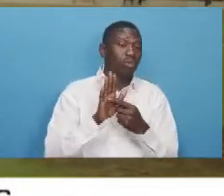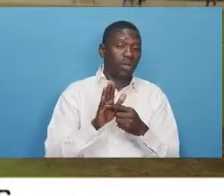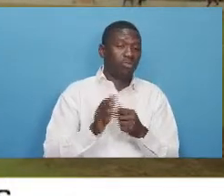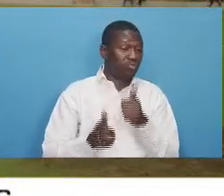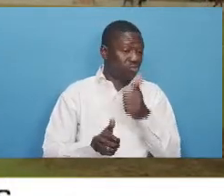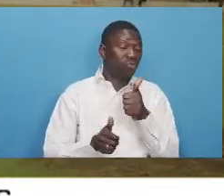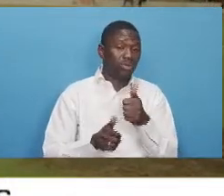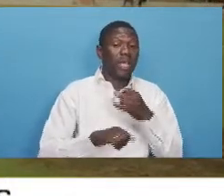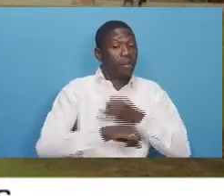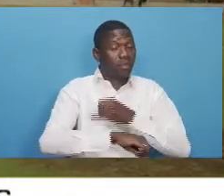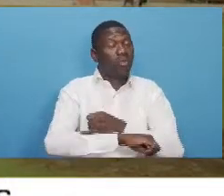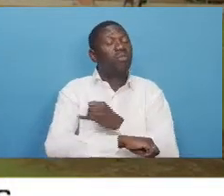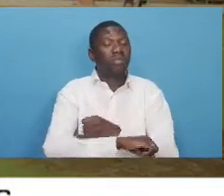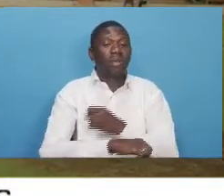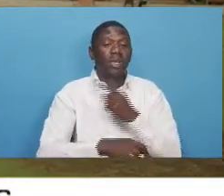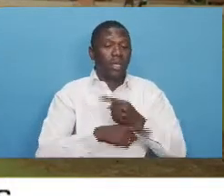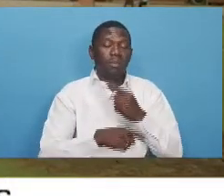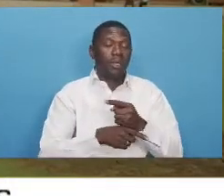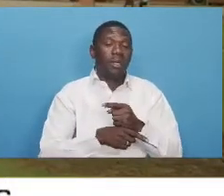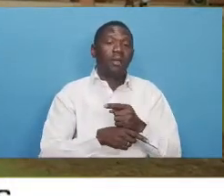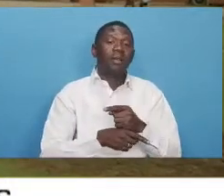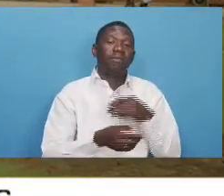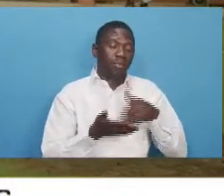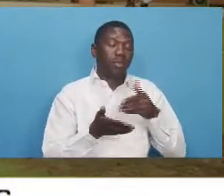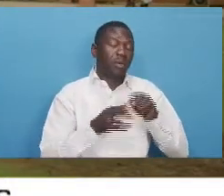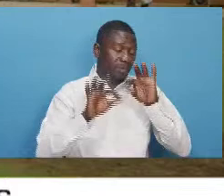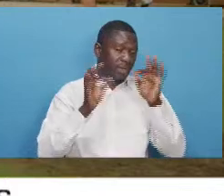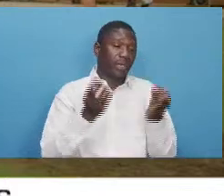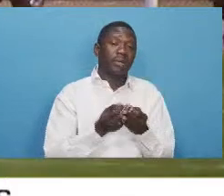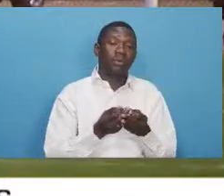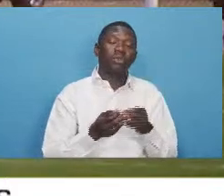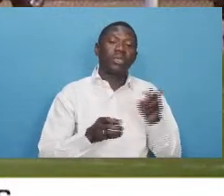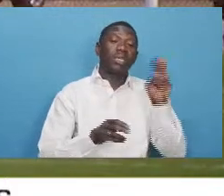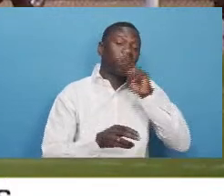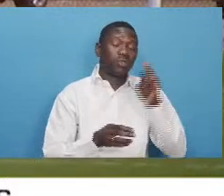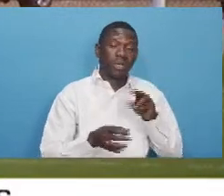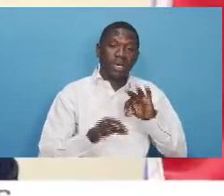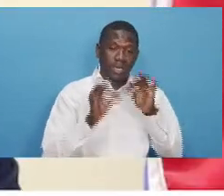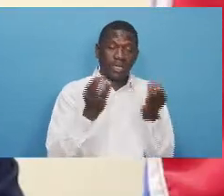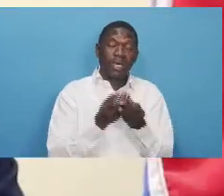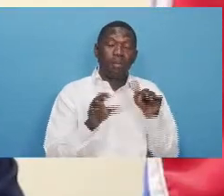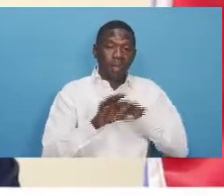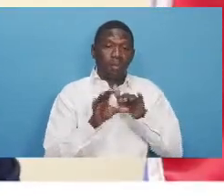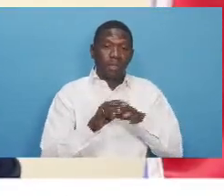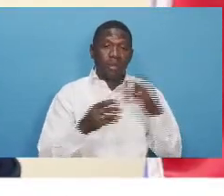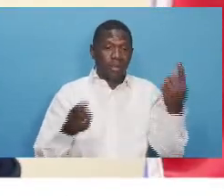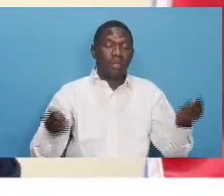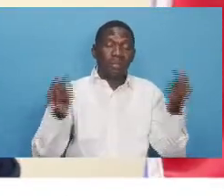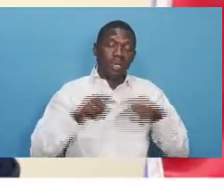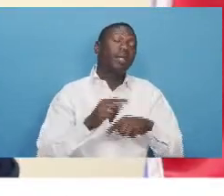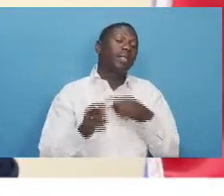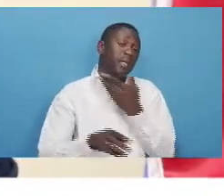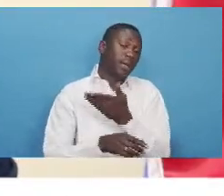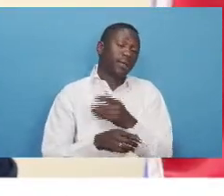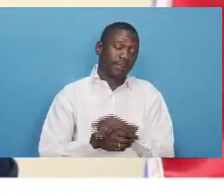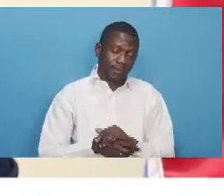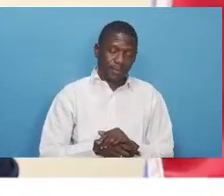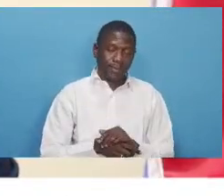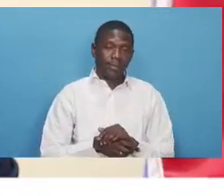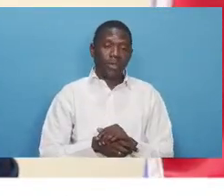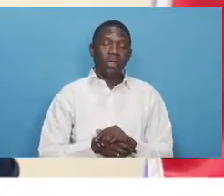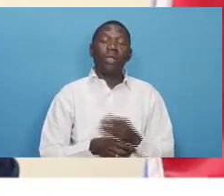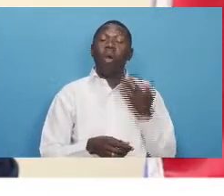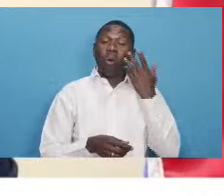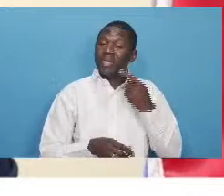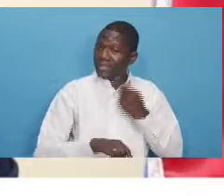key members of the current national team participated in the Norway Cup during their formative years. We want to support this idea, and when the